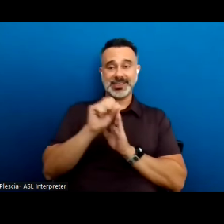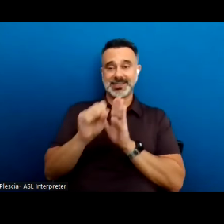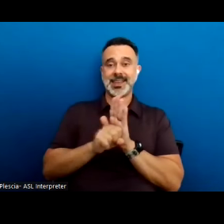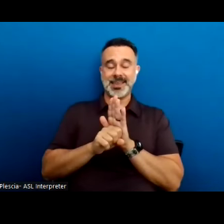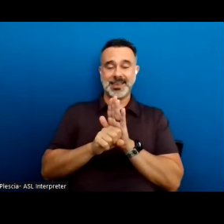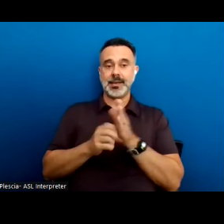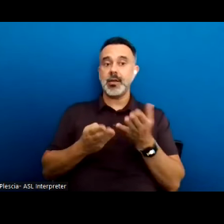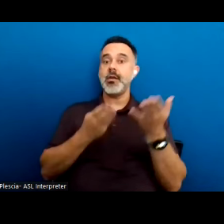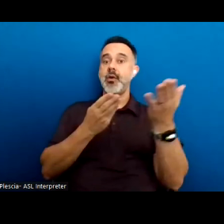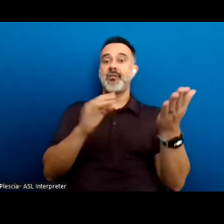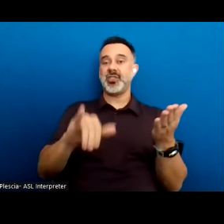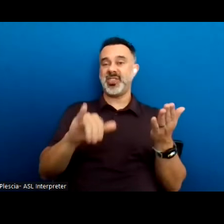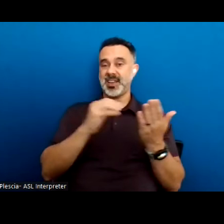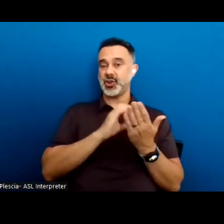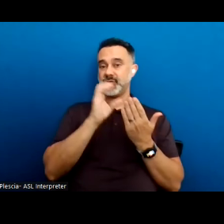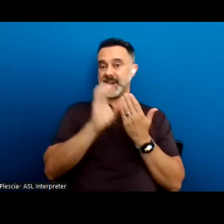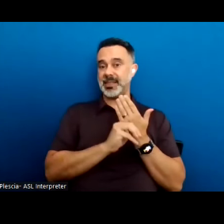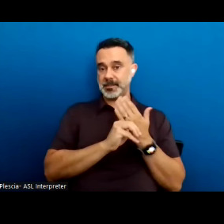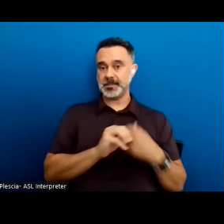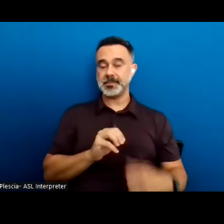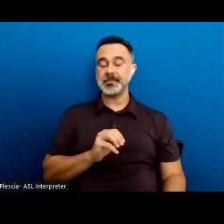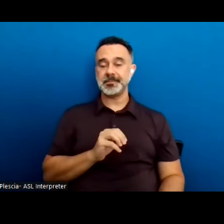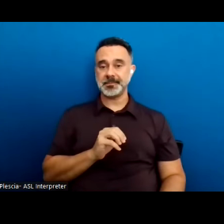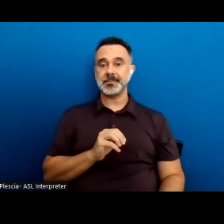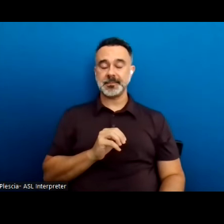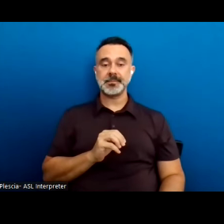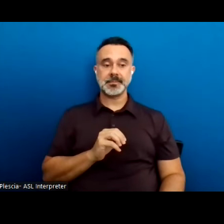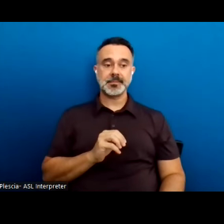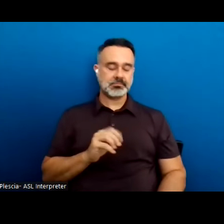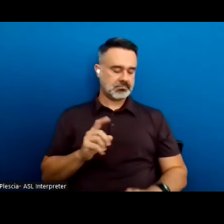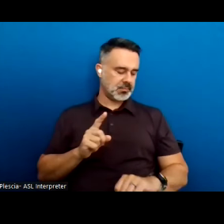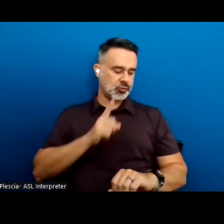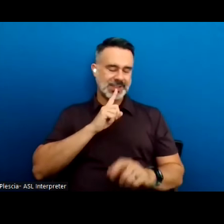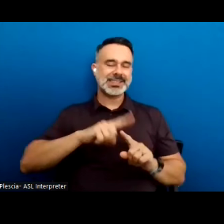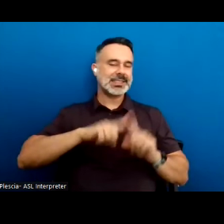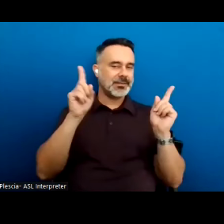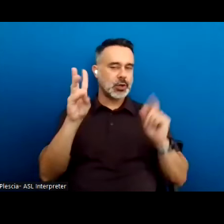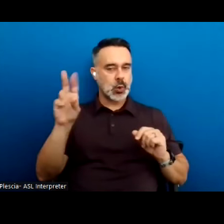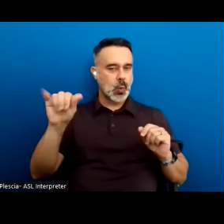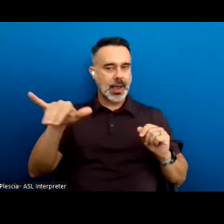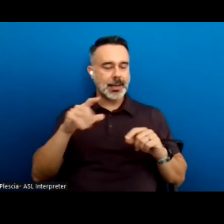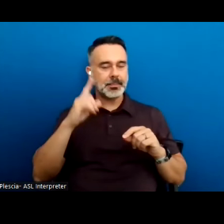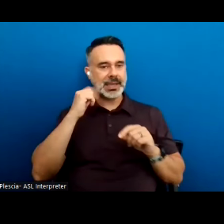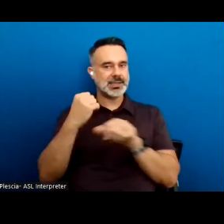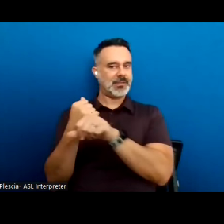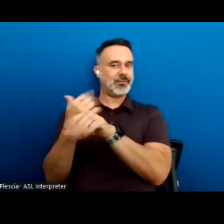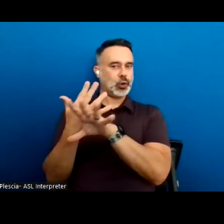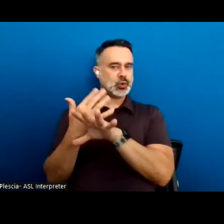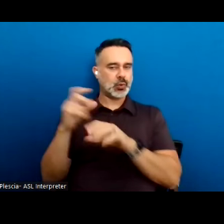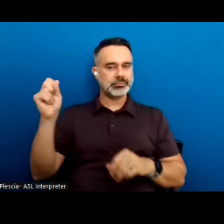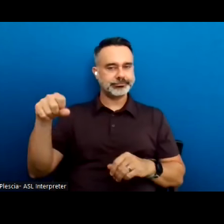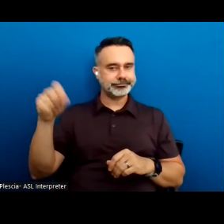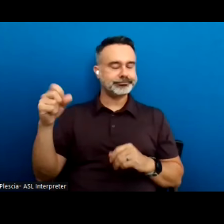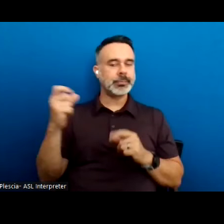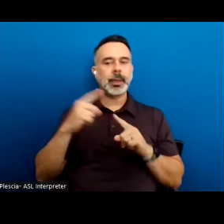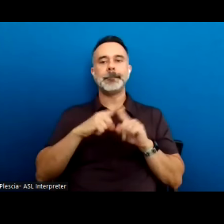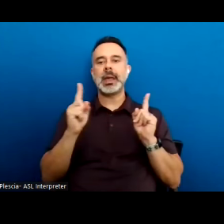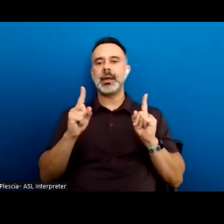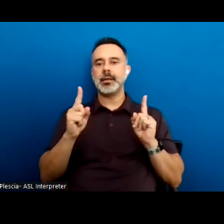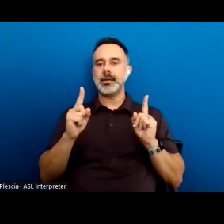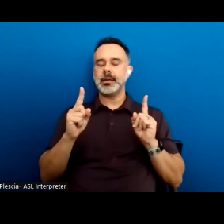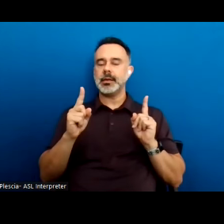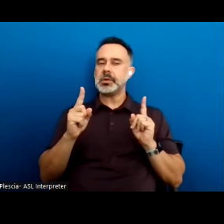this curriculum. Yes, in a very different sort of way because it was virtual, but just